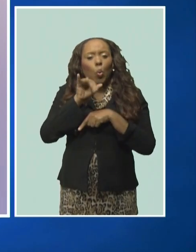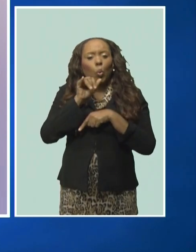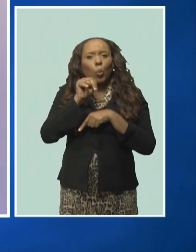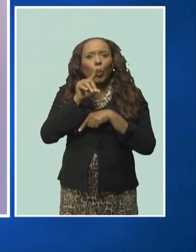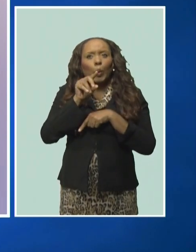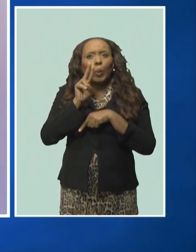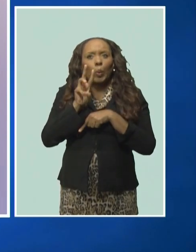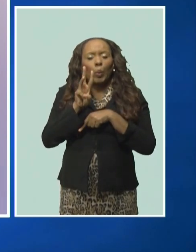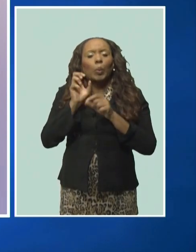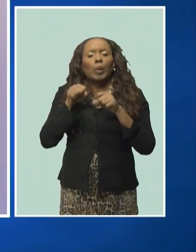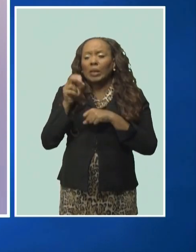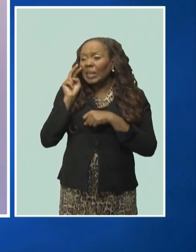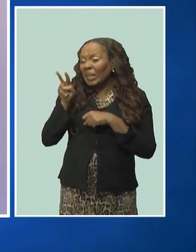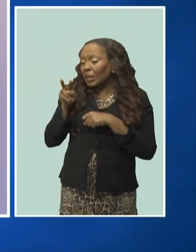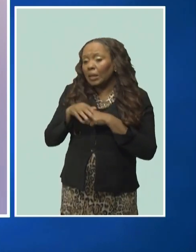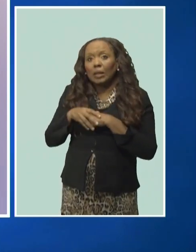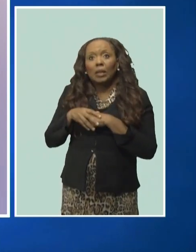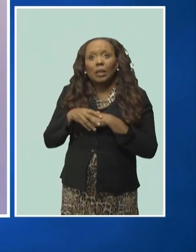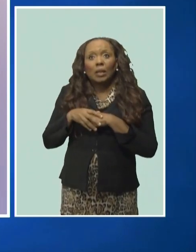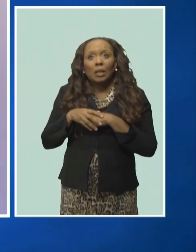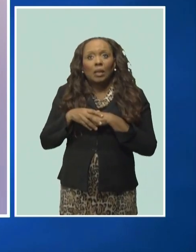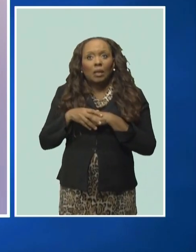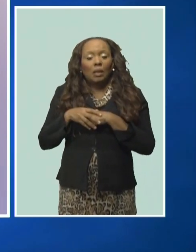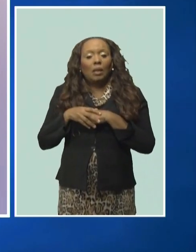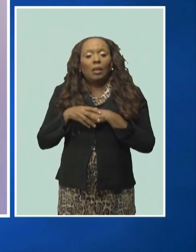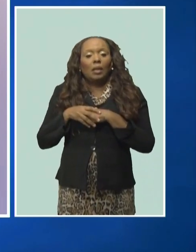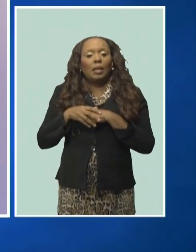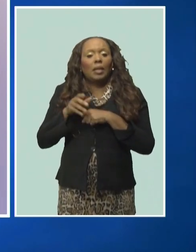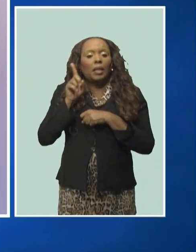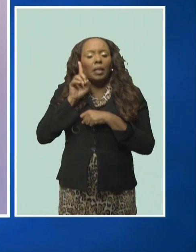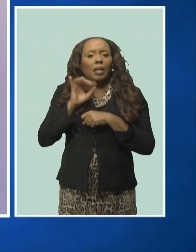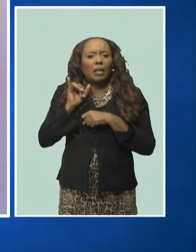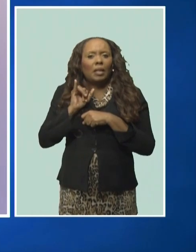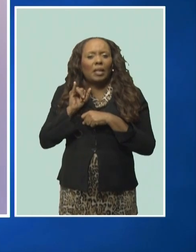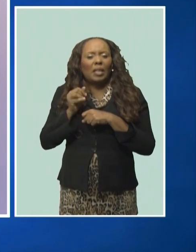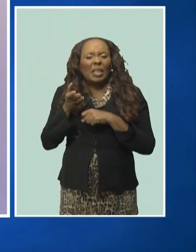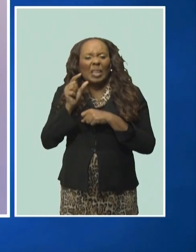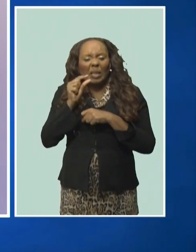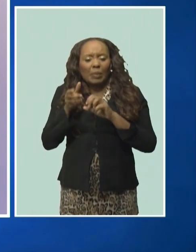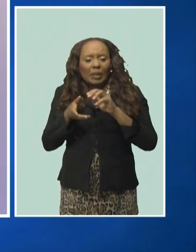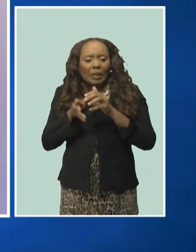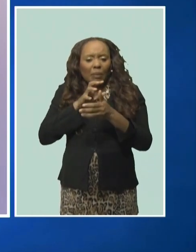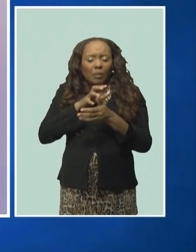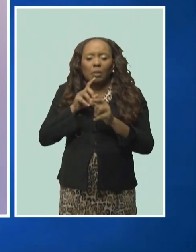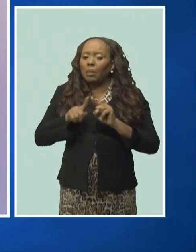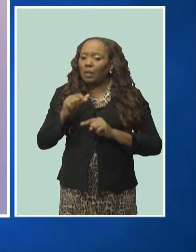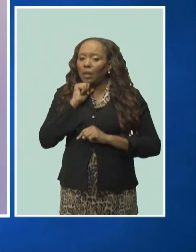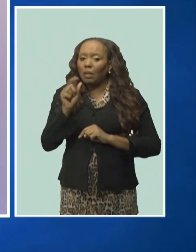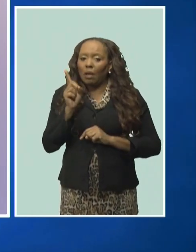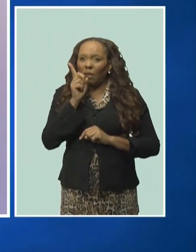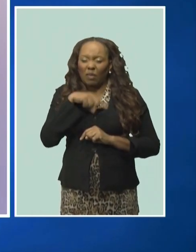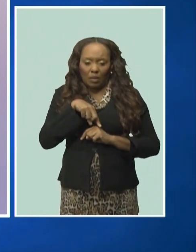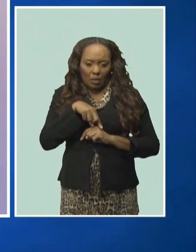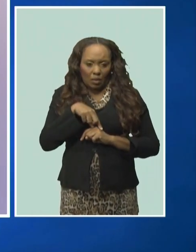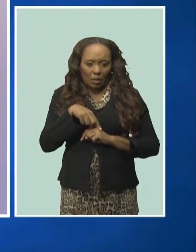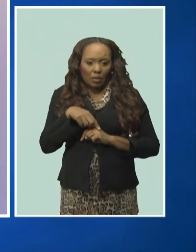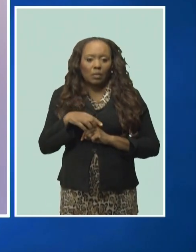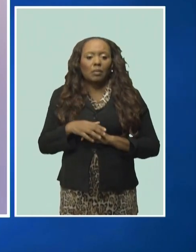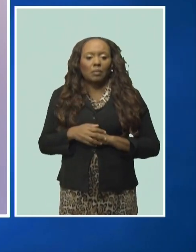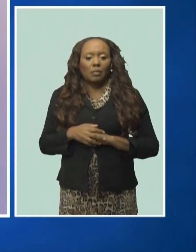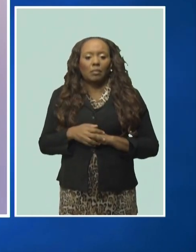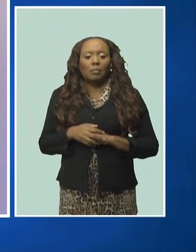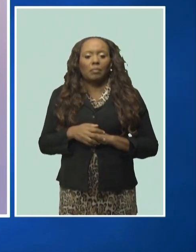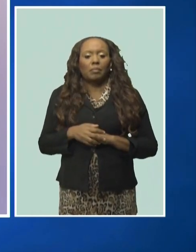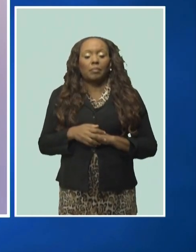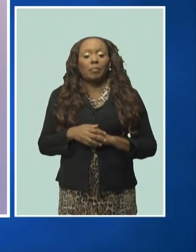$20 note. The bank says the note appears to have been damaged, resulting in the holographic image of the Parliament buildings